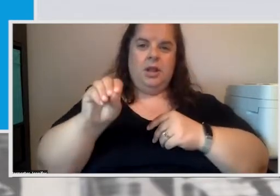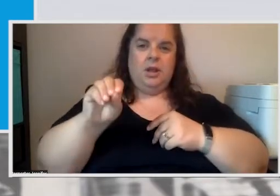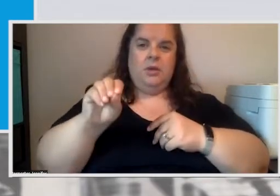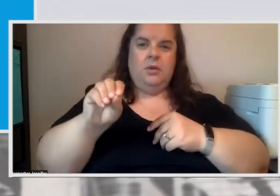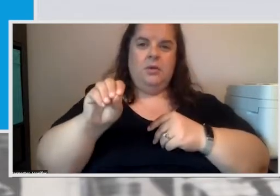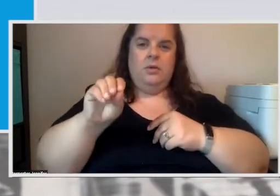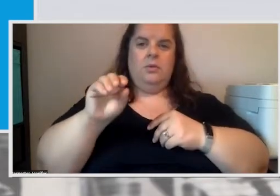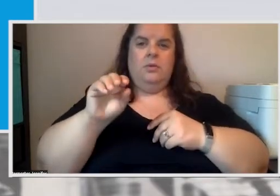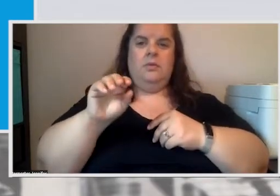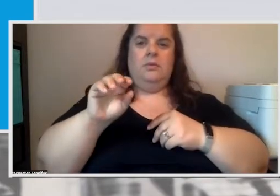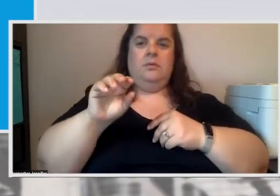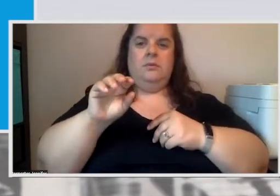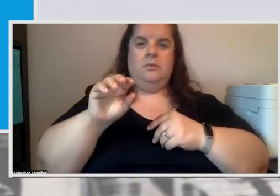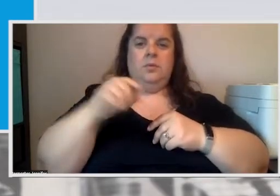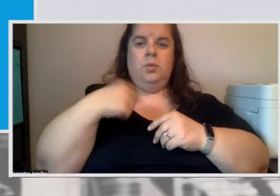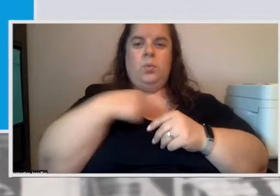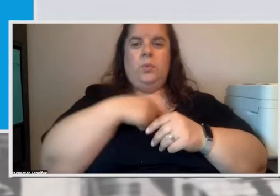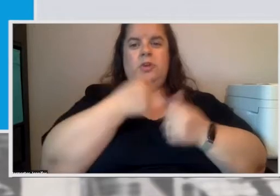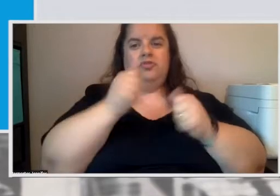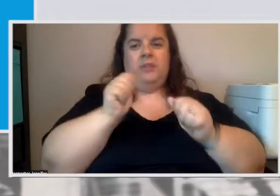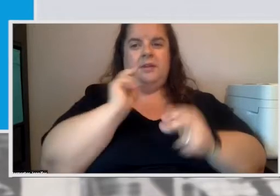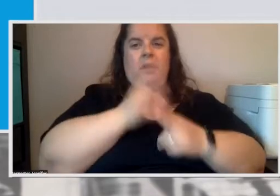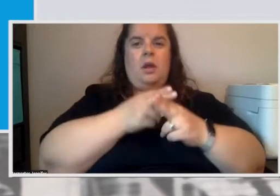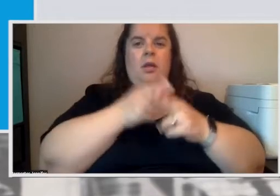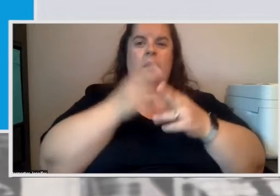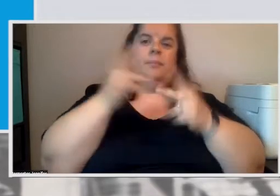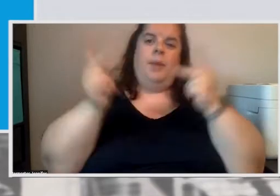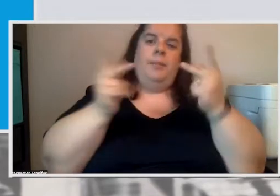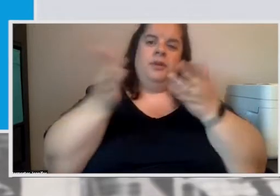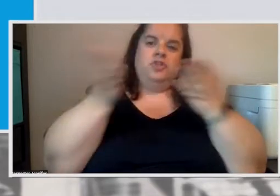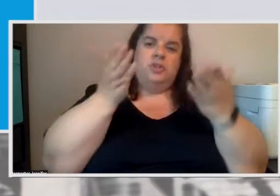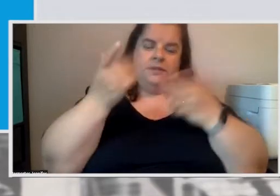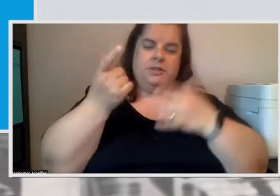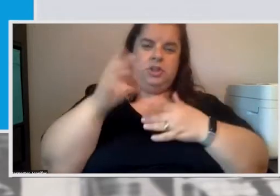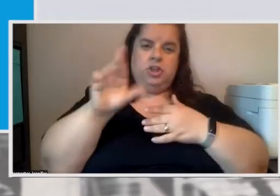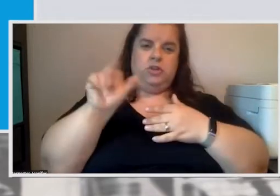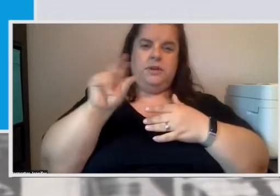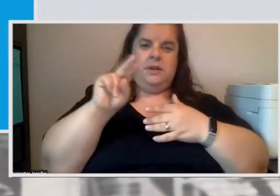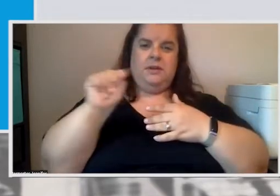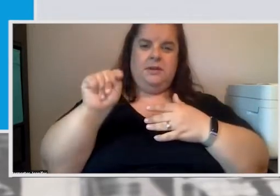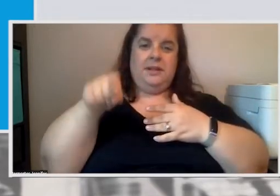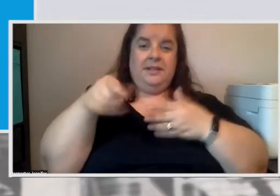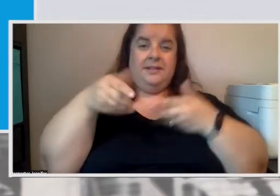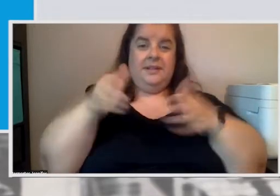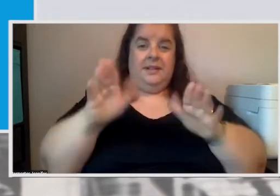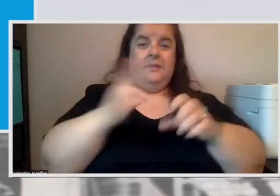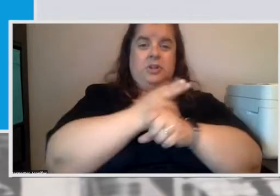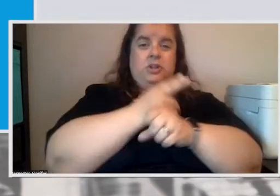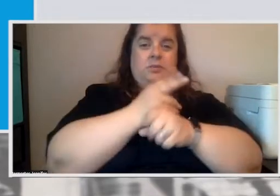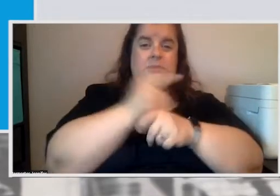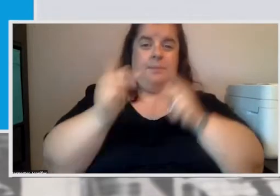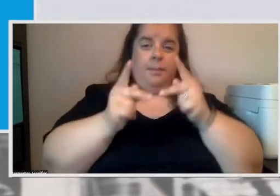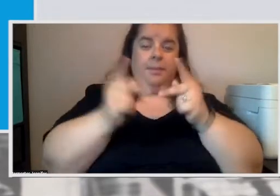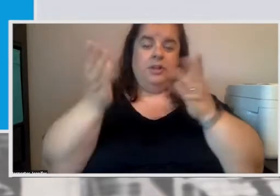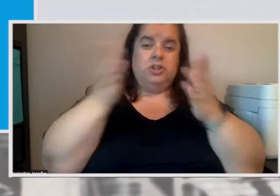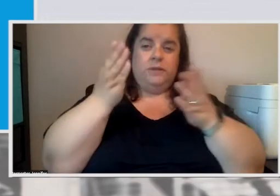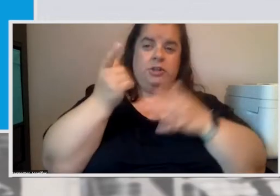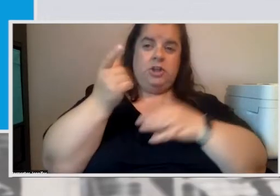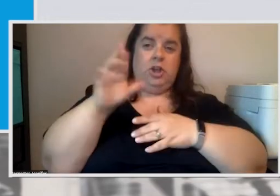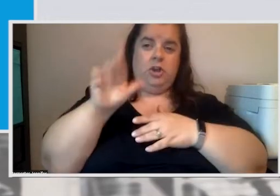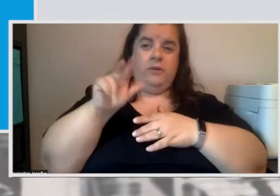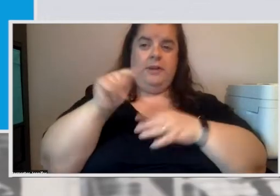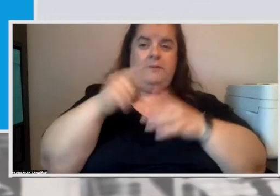we've tried to rebrand it and just simply call it public services. And this allows for the use of public service grants for a wide range of public